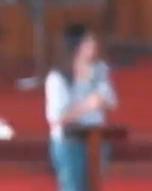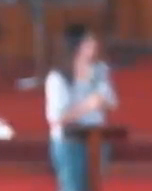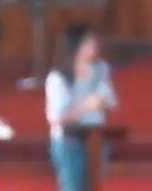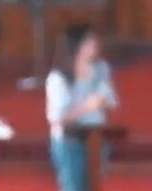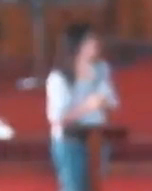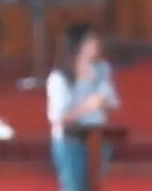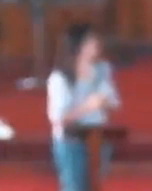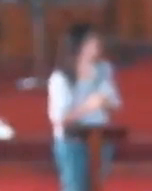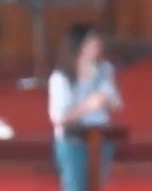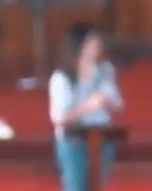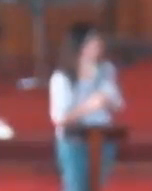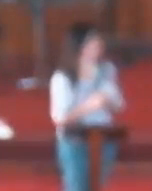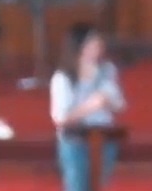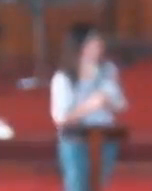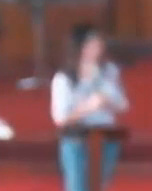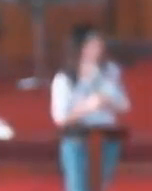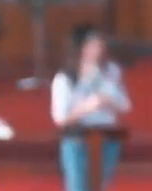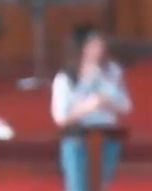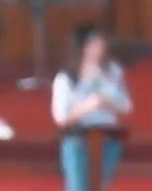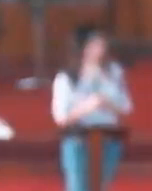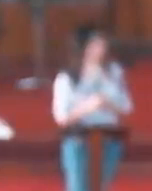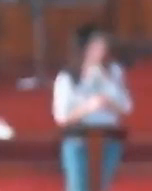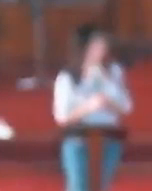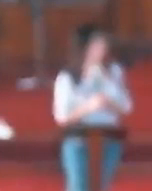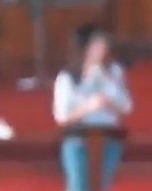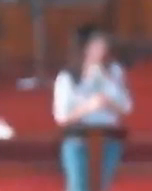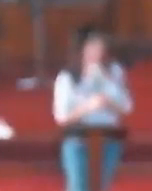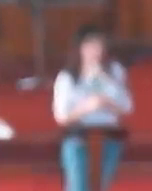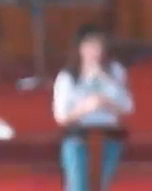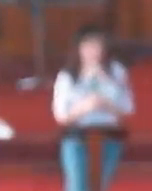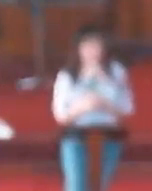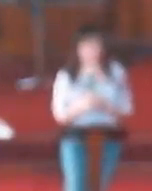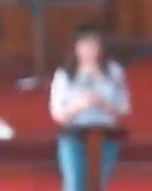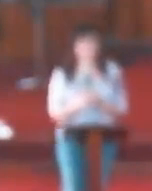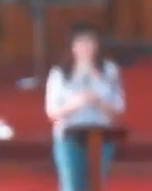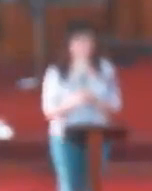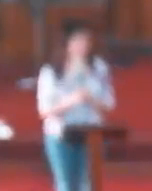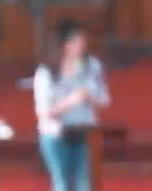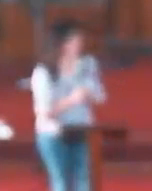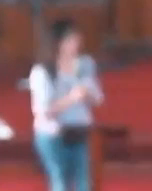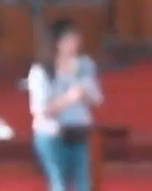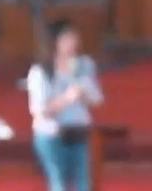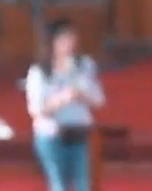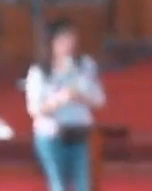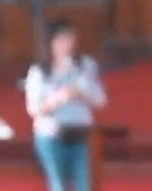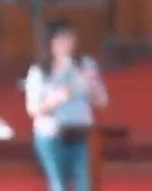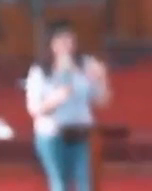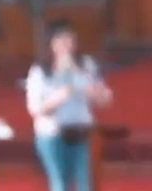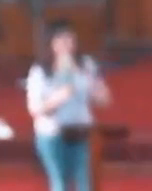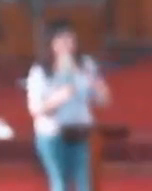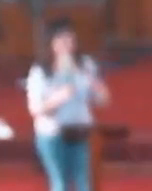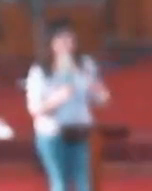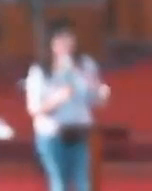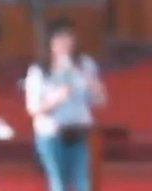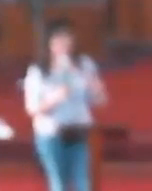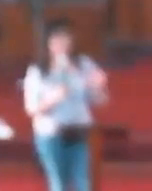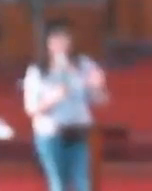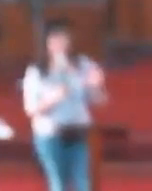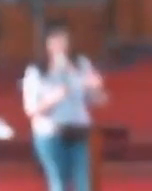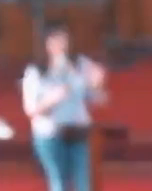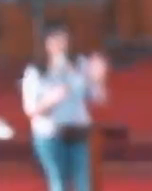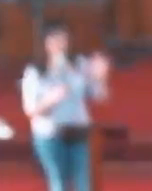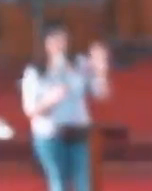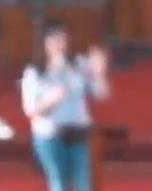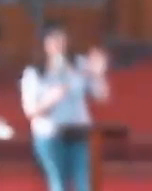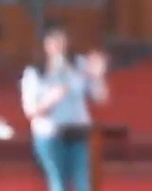Torre Eiffel comparado con la Torre Eiffel. Yeah, we are made in the image of God, but I